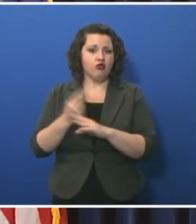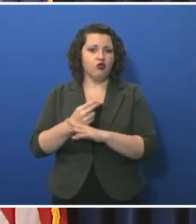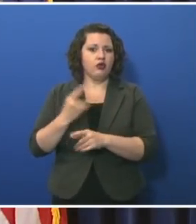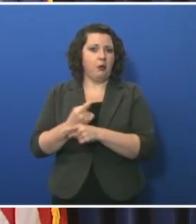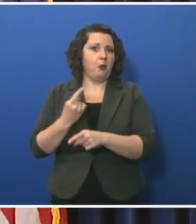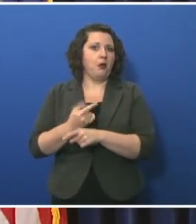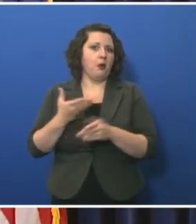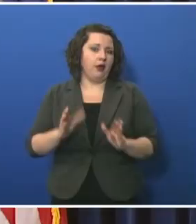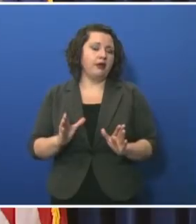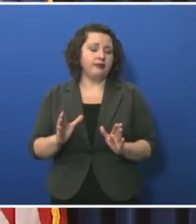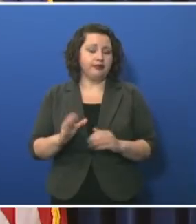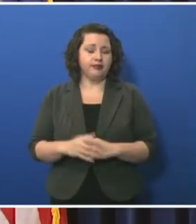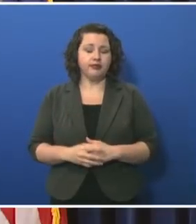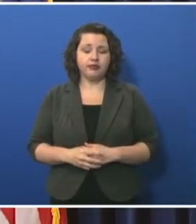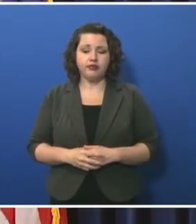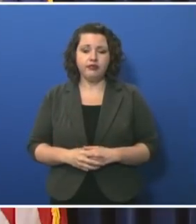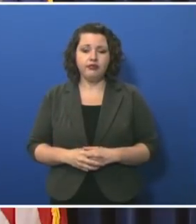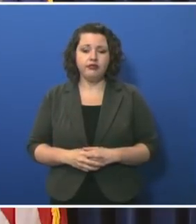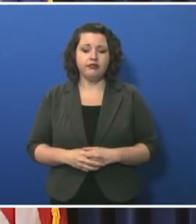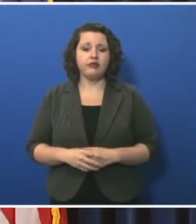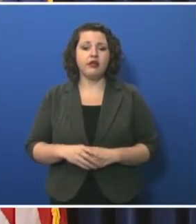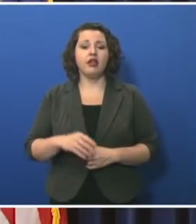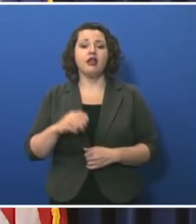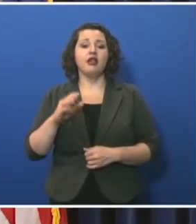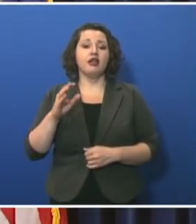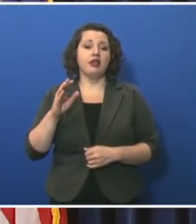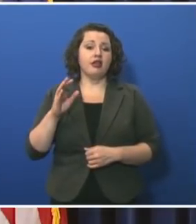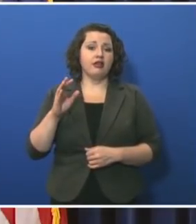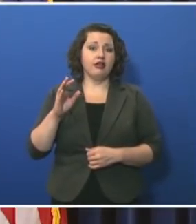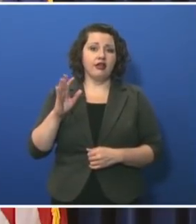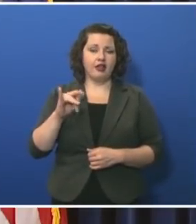those appropriately. Then the 25 cents